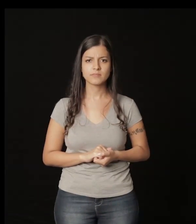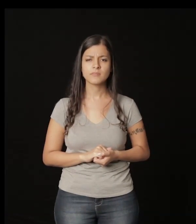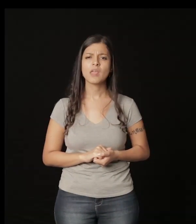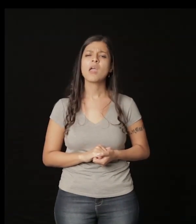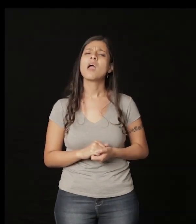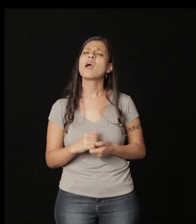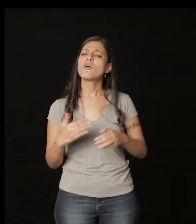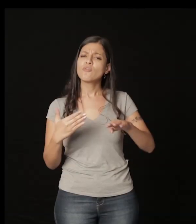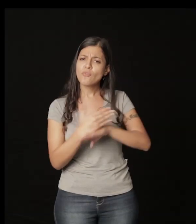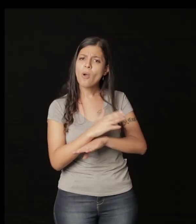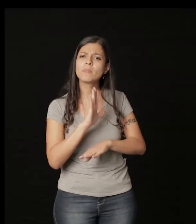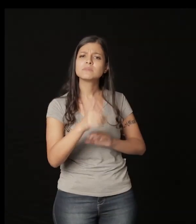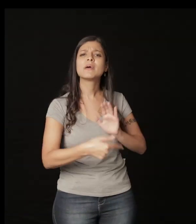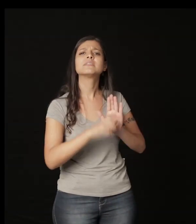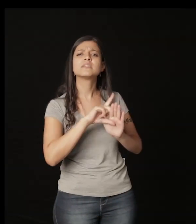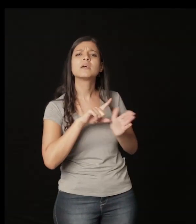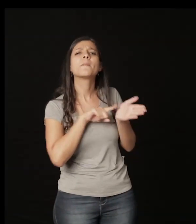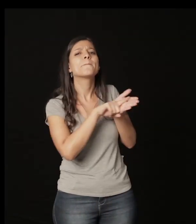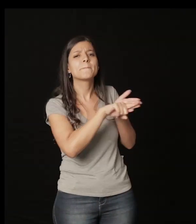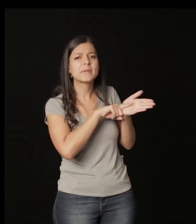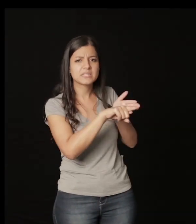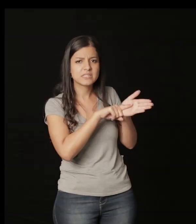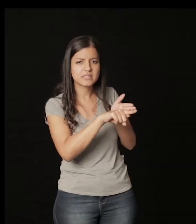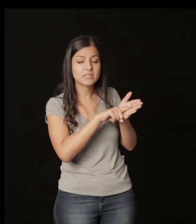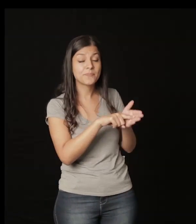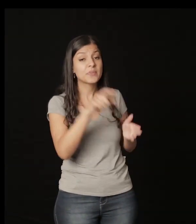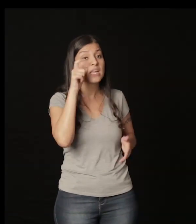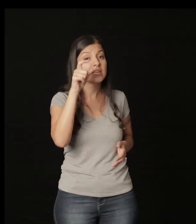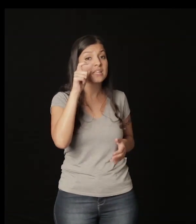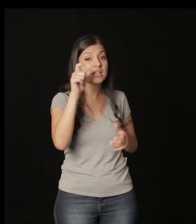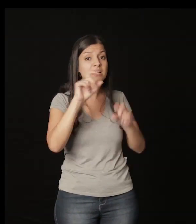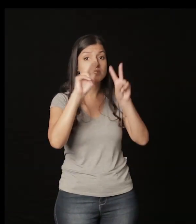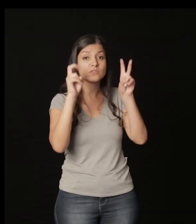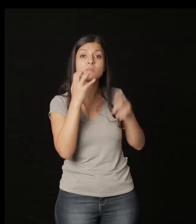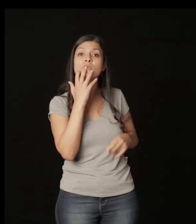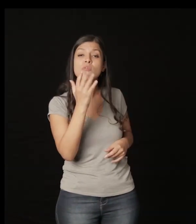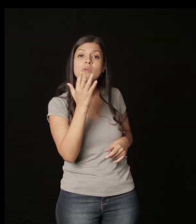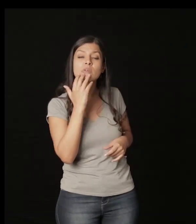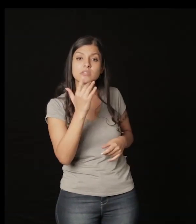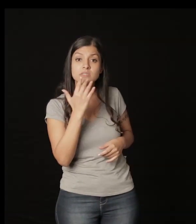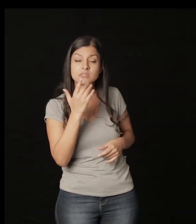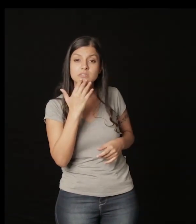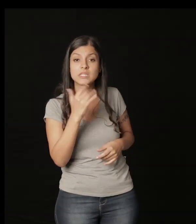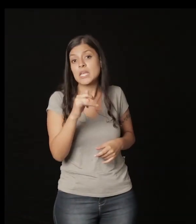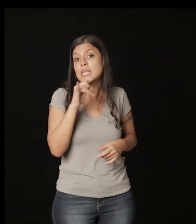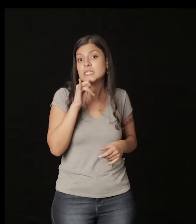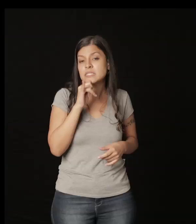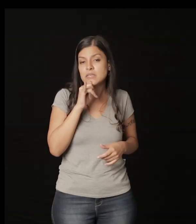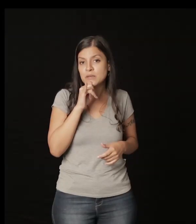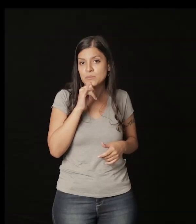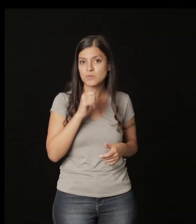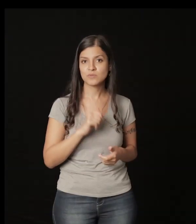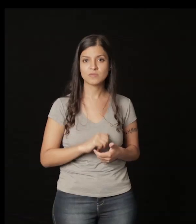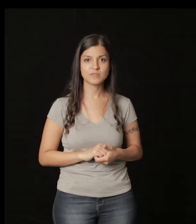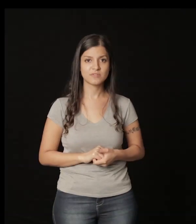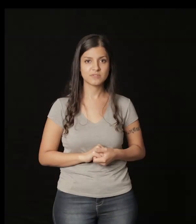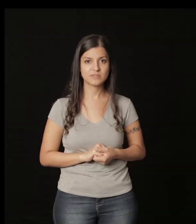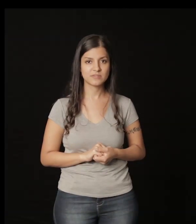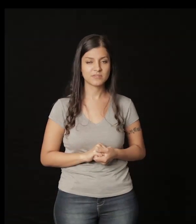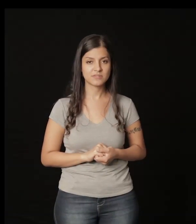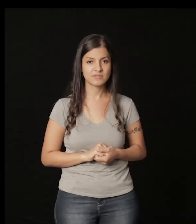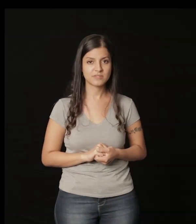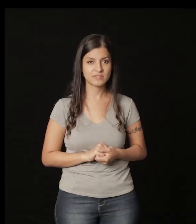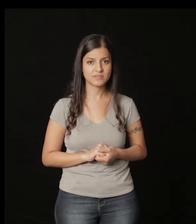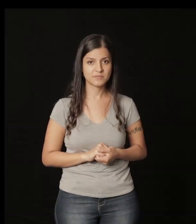did a lot of research, and we were very interested in the history, the story of color photography,